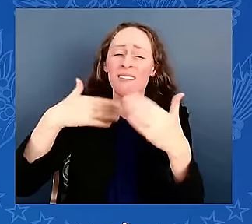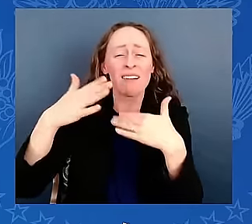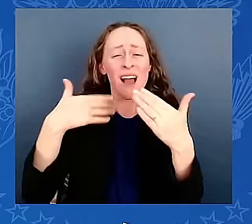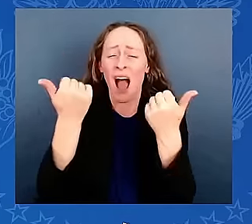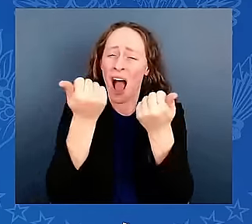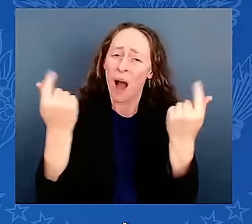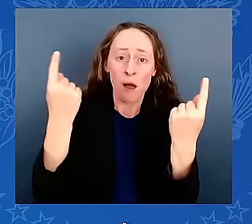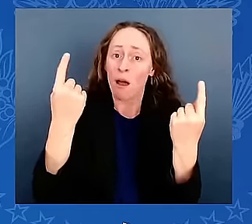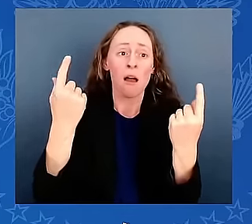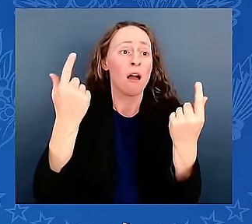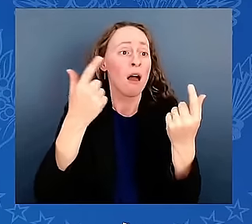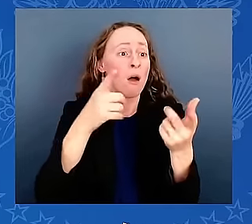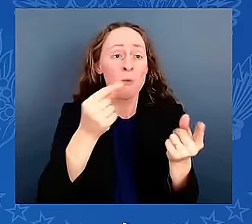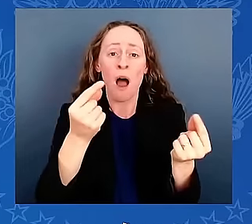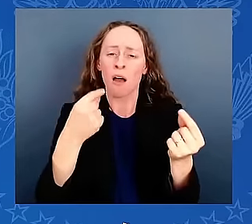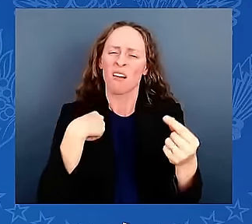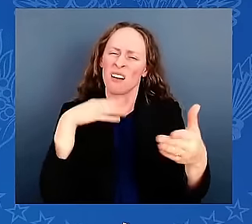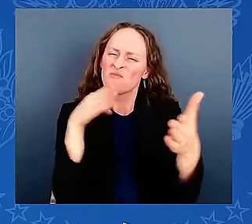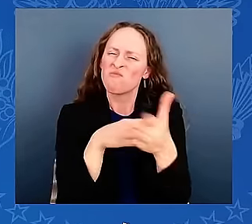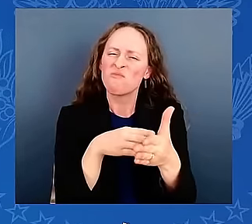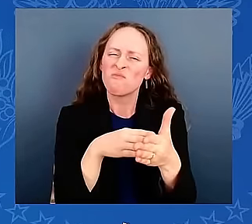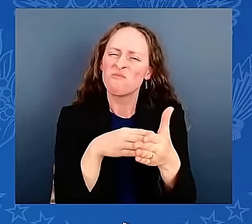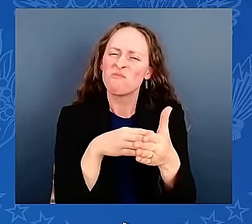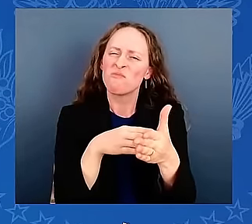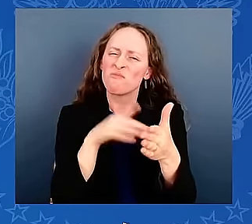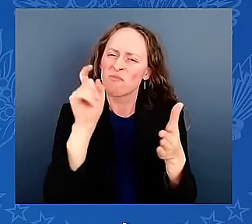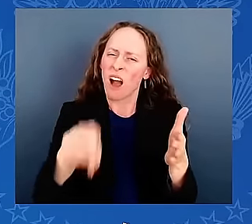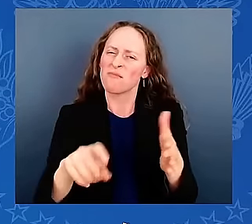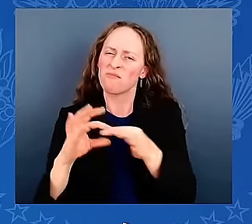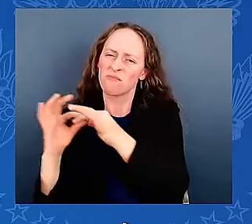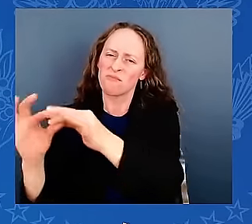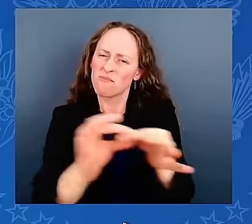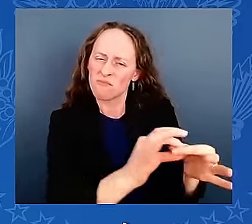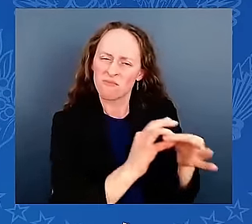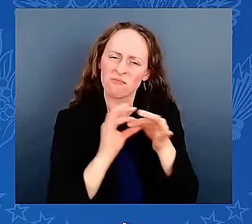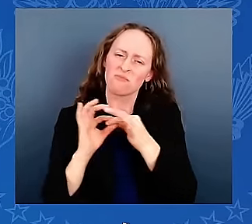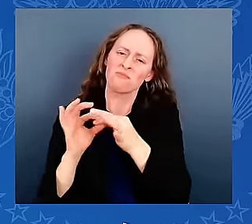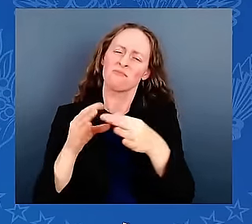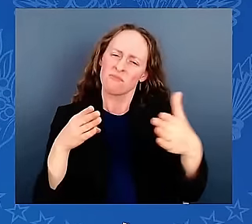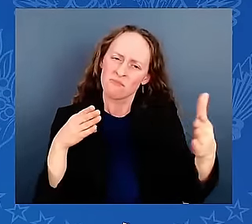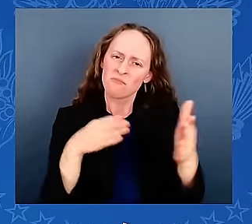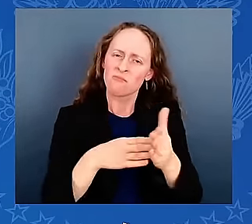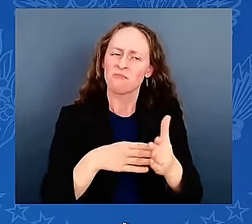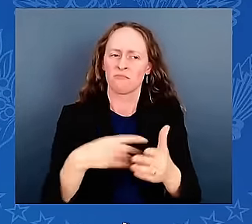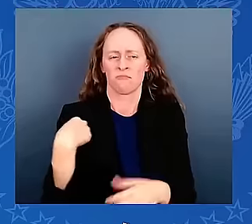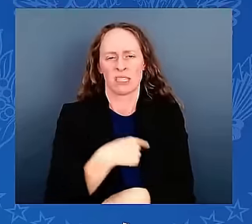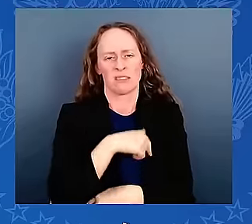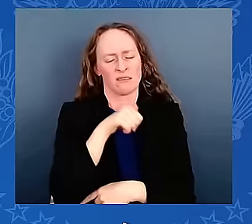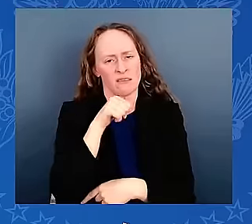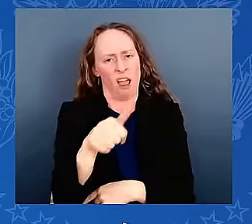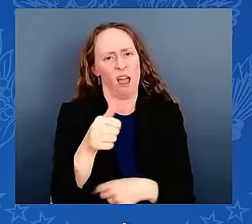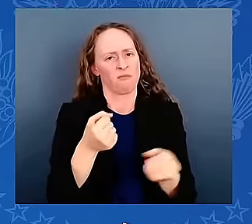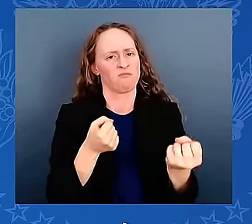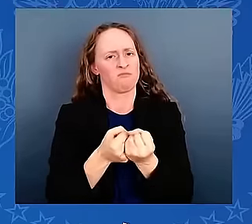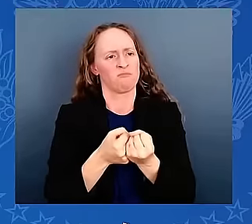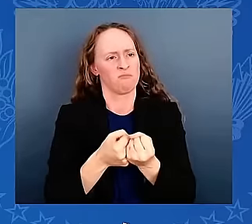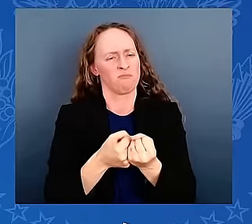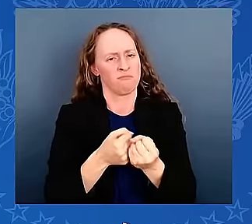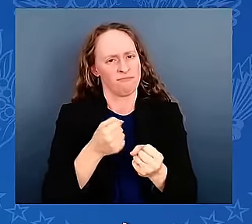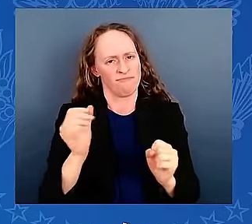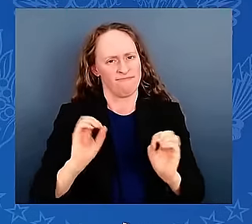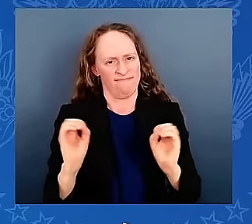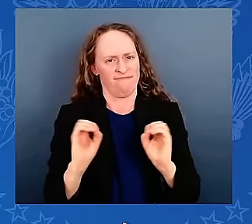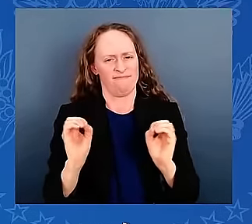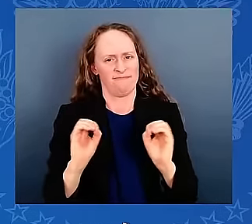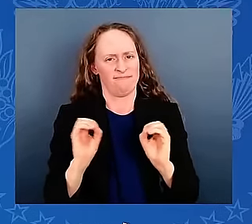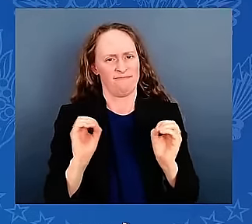voice that violence is not the answer. That's what we should rally around as a nation. That's the unity I'm